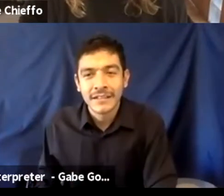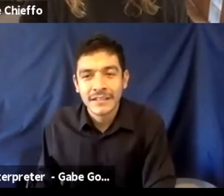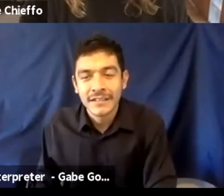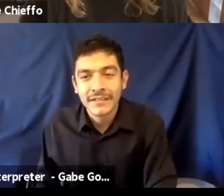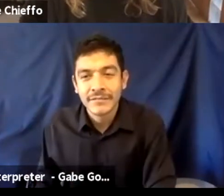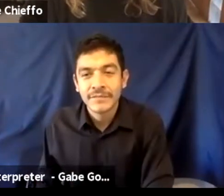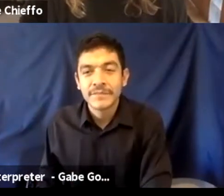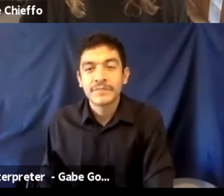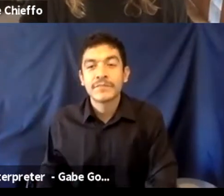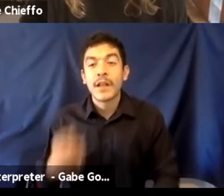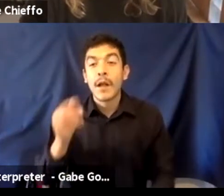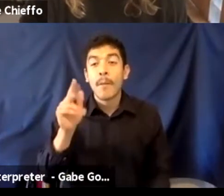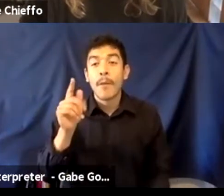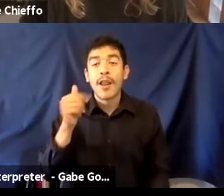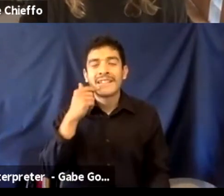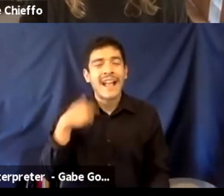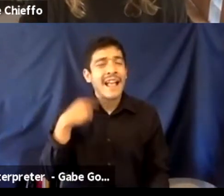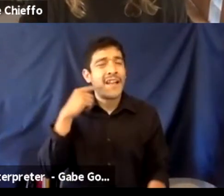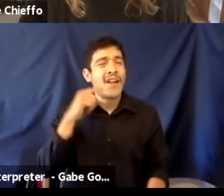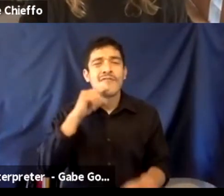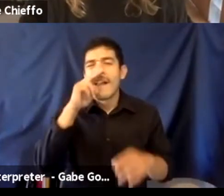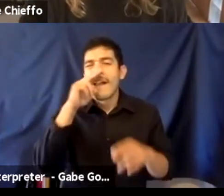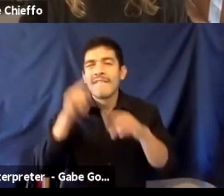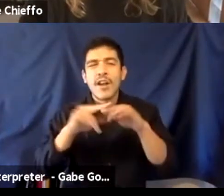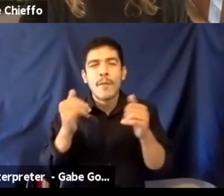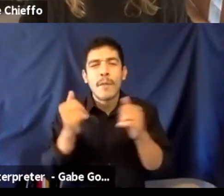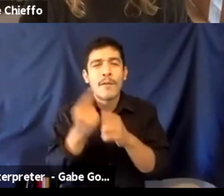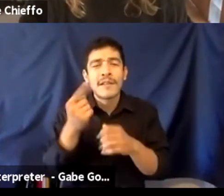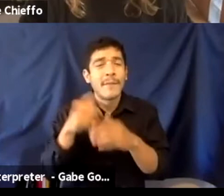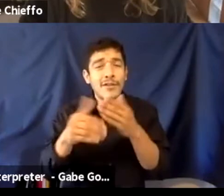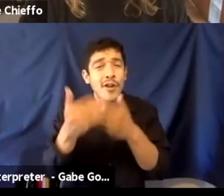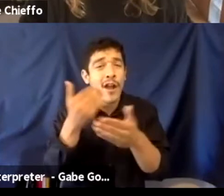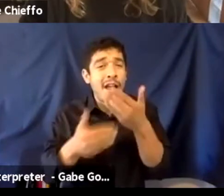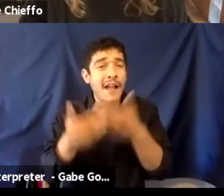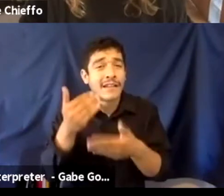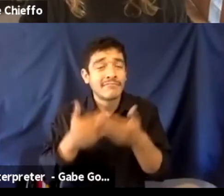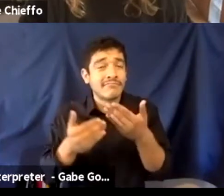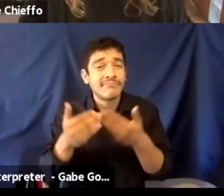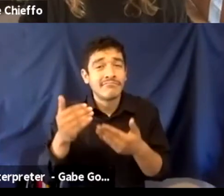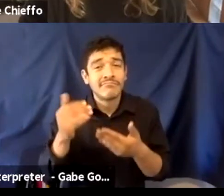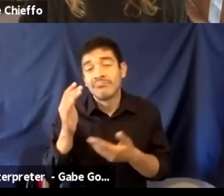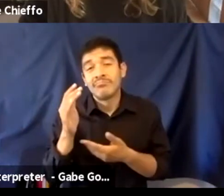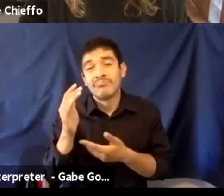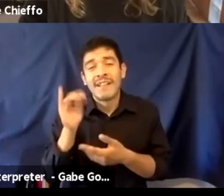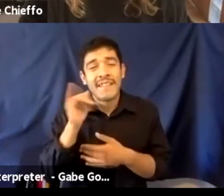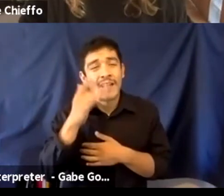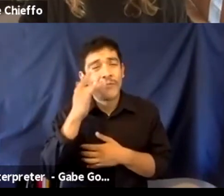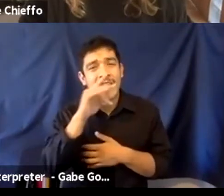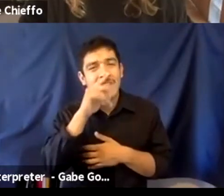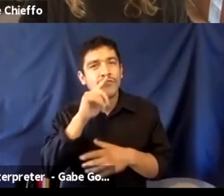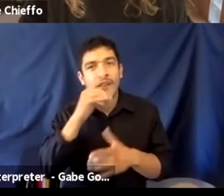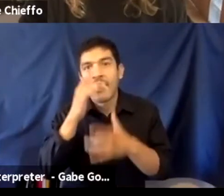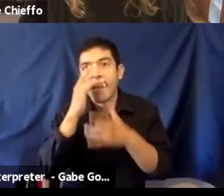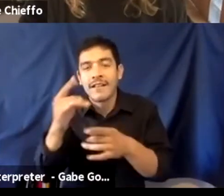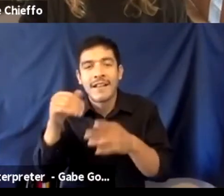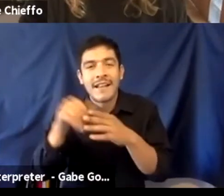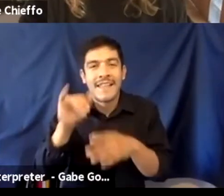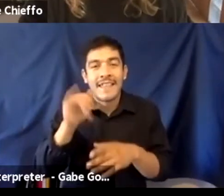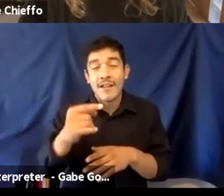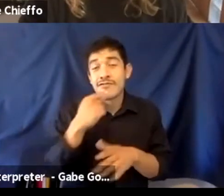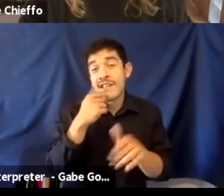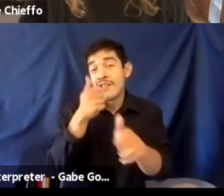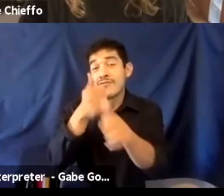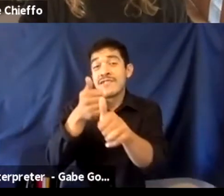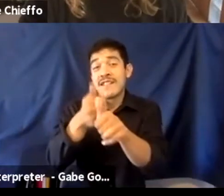Well, I mean, I think it's just really fun to play with something in your hands, right? Like, I think kids are really into that. You said it yourself. You